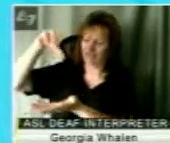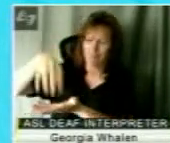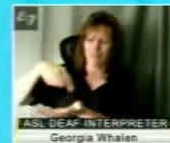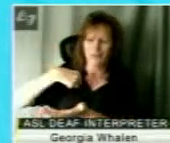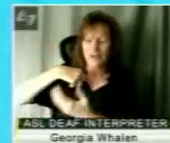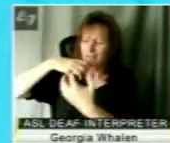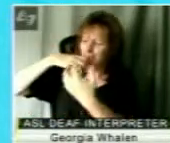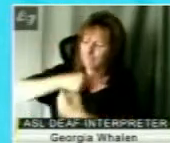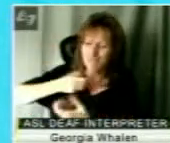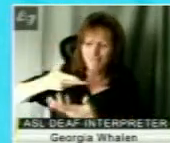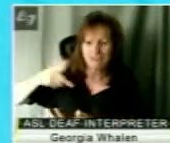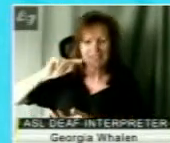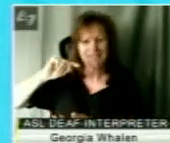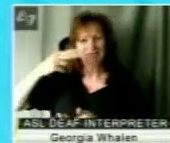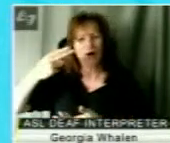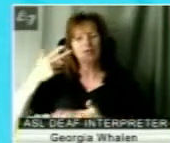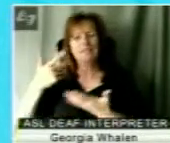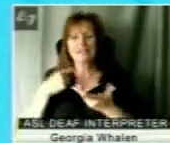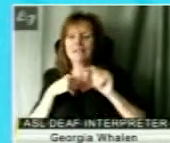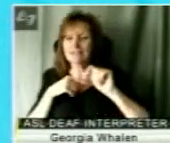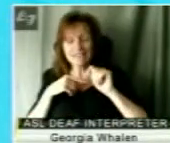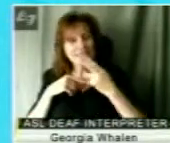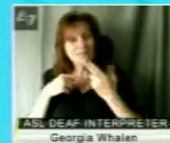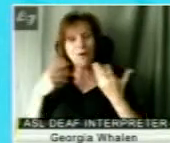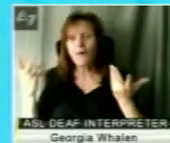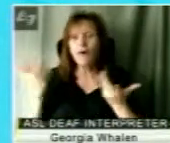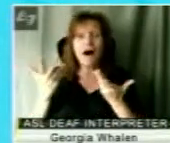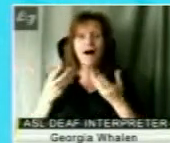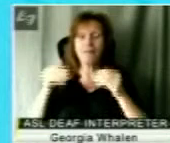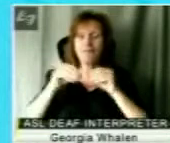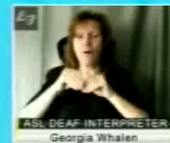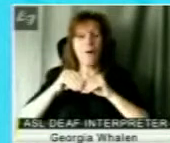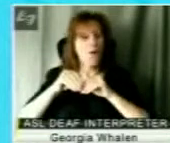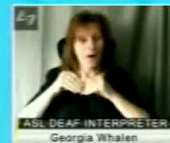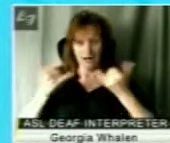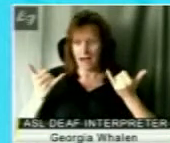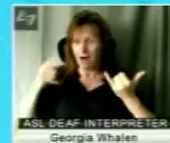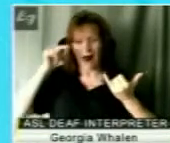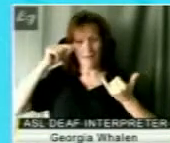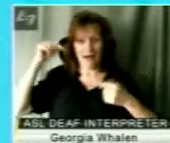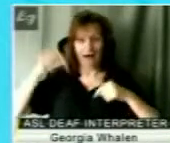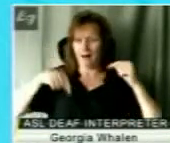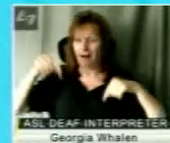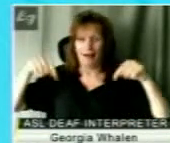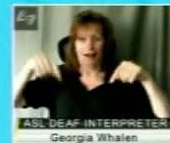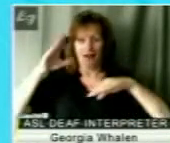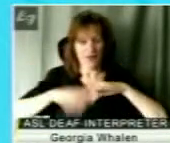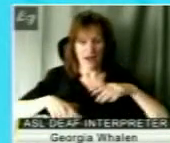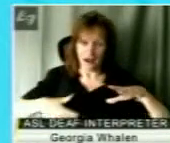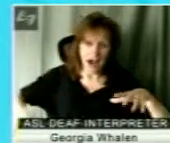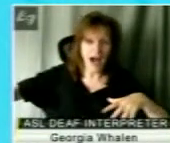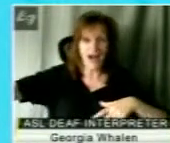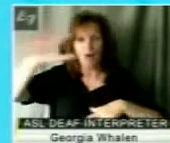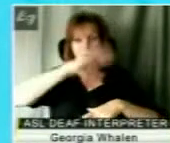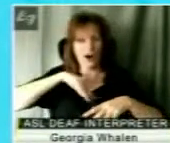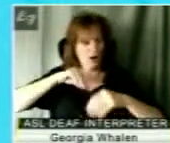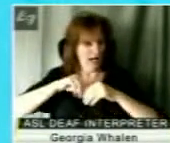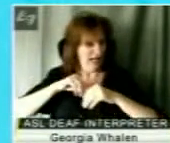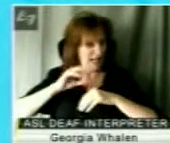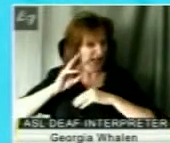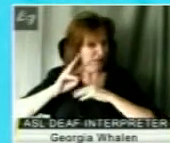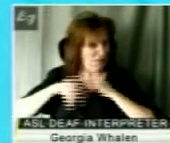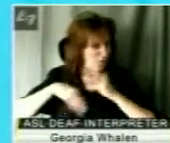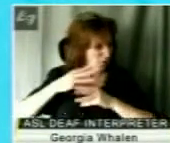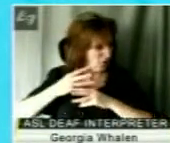we have, I think, more Tim Hortons donut shops per capita than any other municipality in North America, as I understand it.